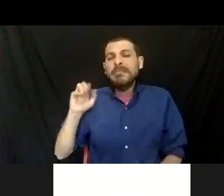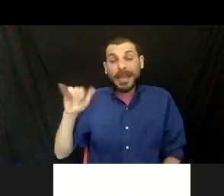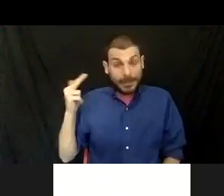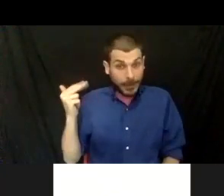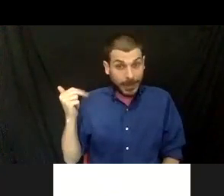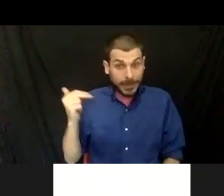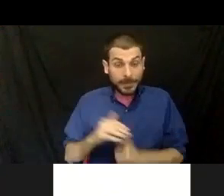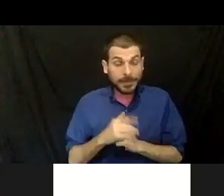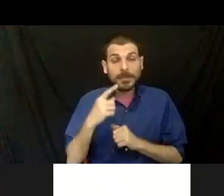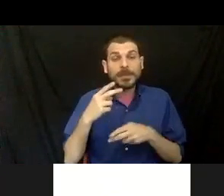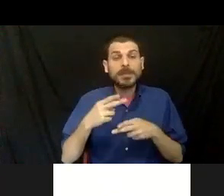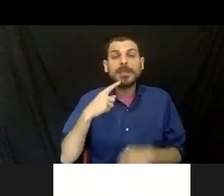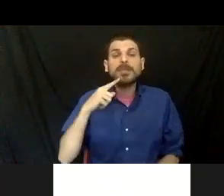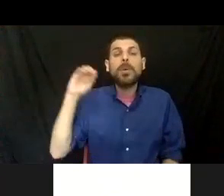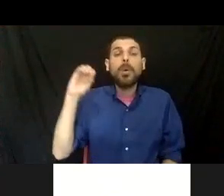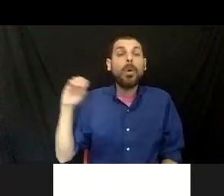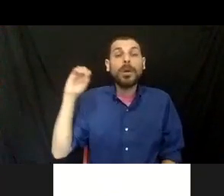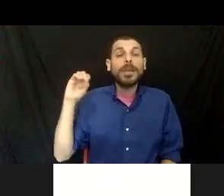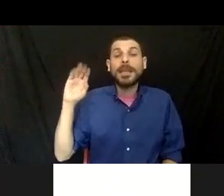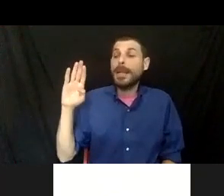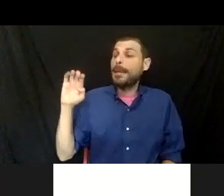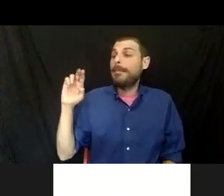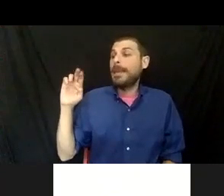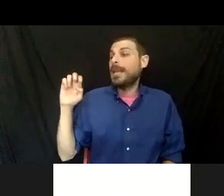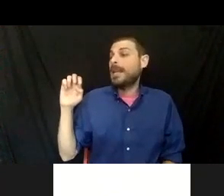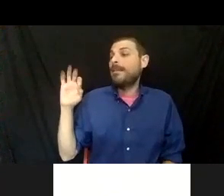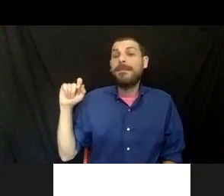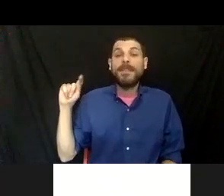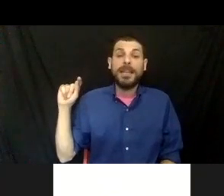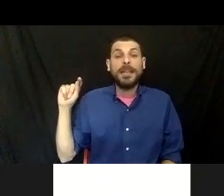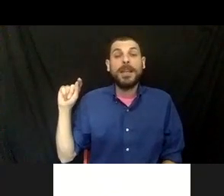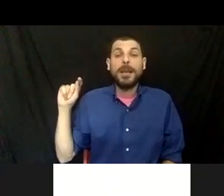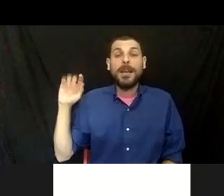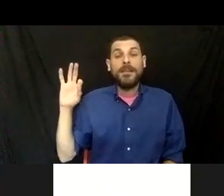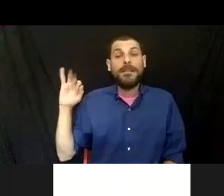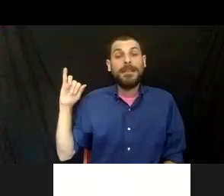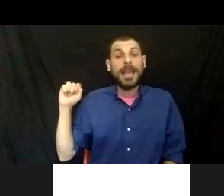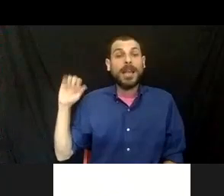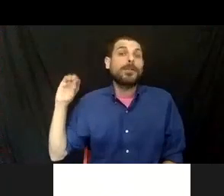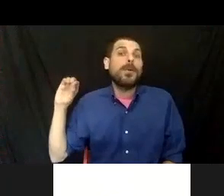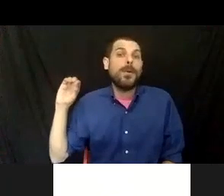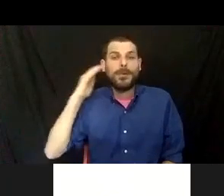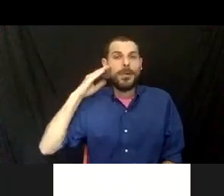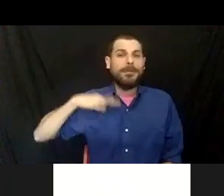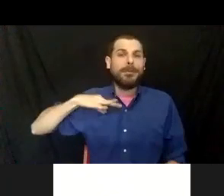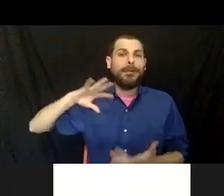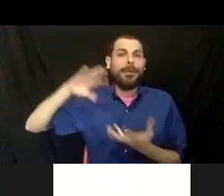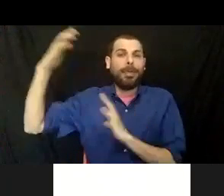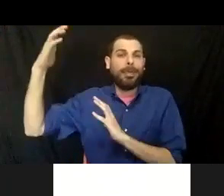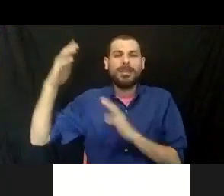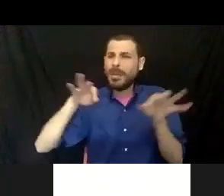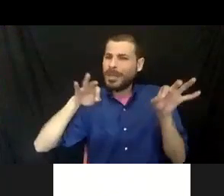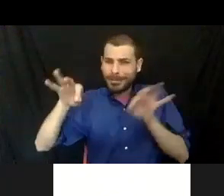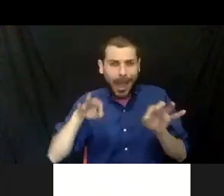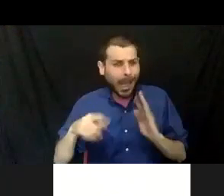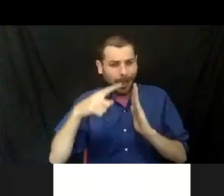Oregon's Unemployment Benefits Fiasco, Where Things Went Wrong and Where They're Headed. So, if you're curious about why